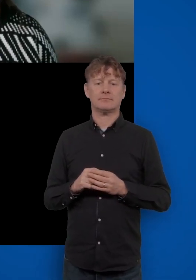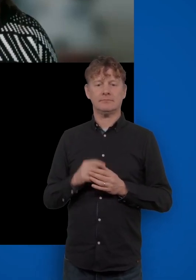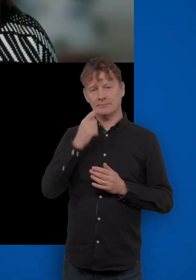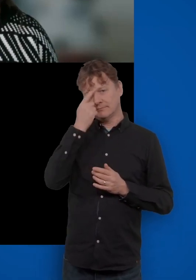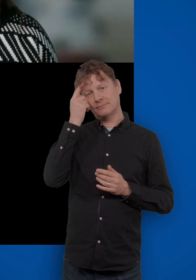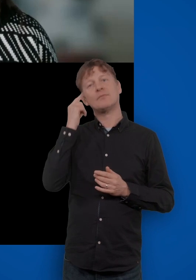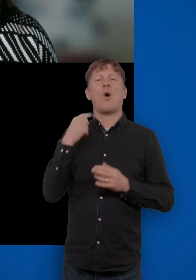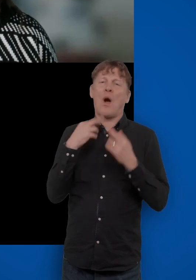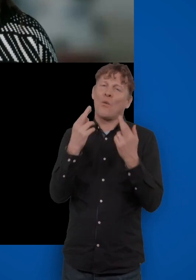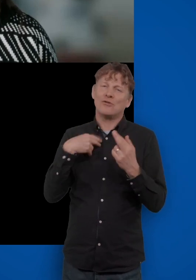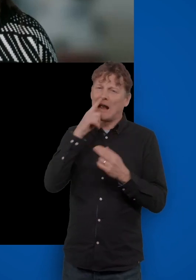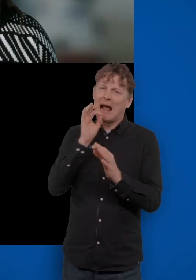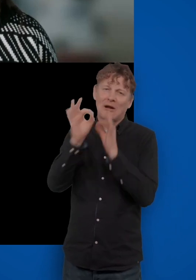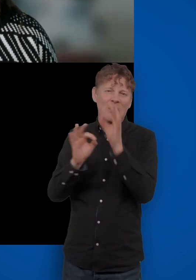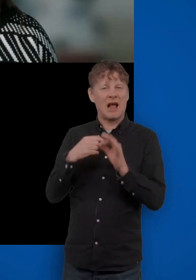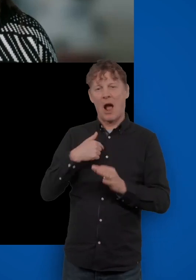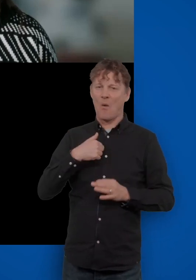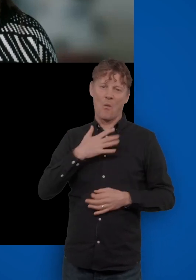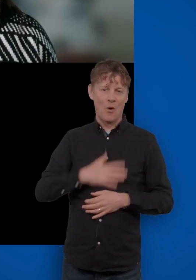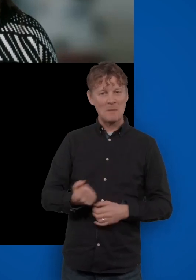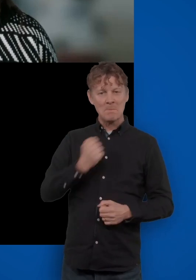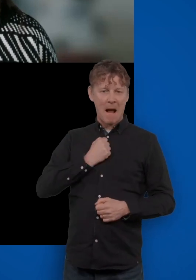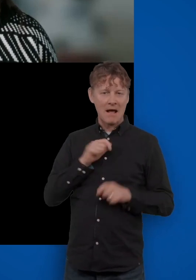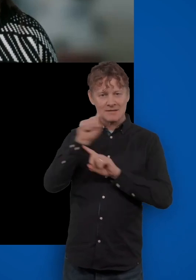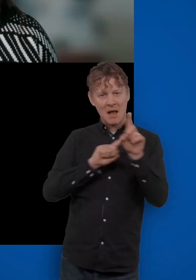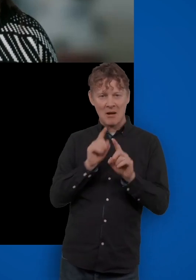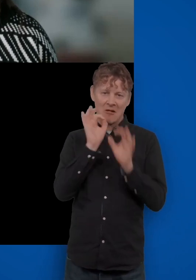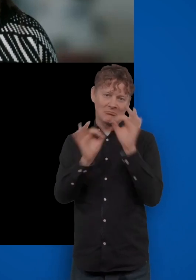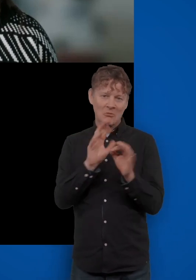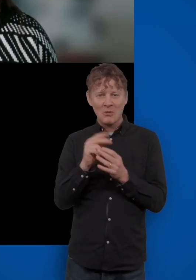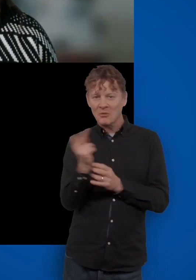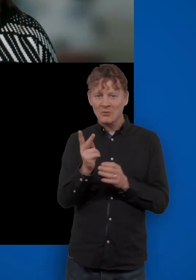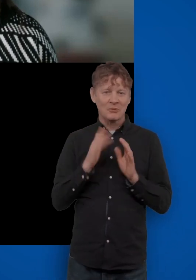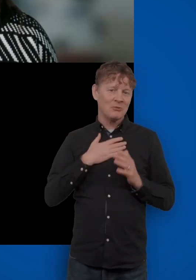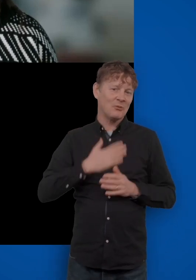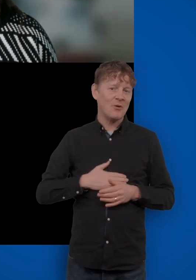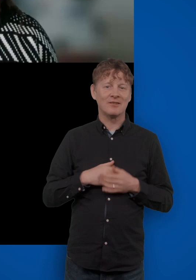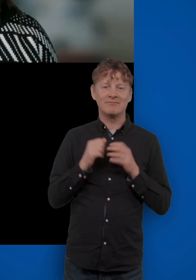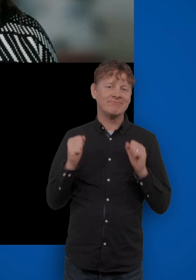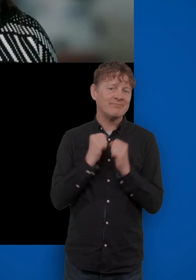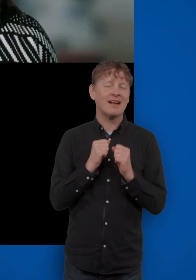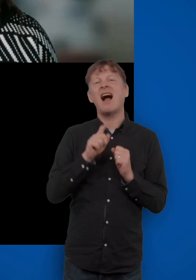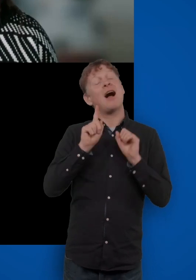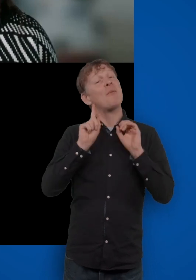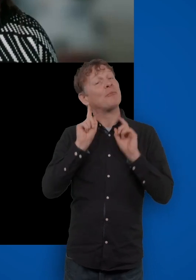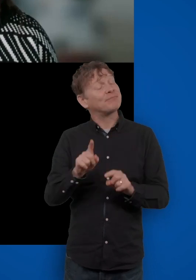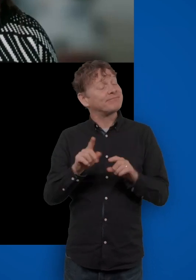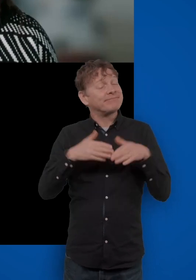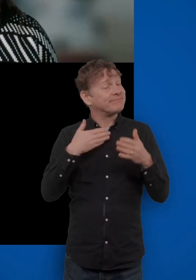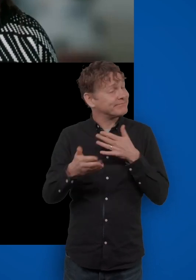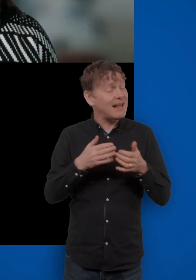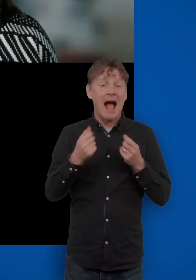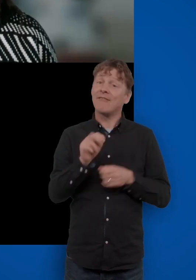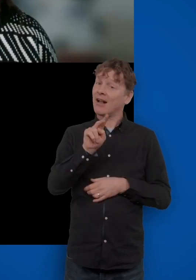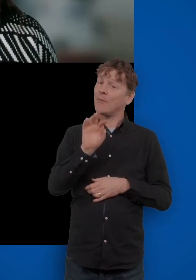I wish I could ask you both questions. I want this to be my seminar just for me, but for better or for worse, that's not the way it is. So there's a